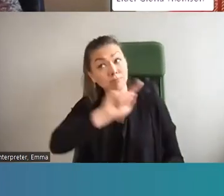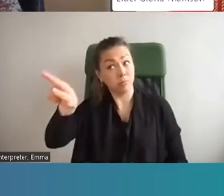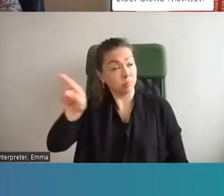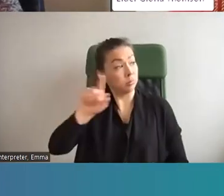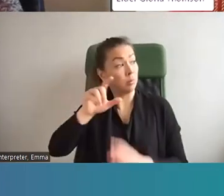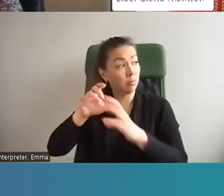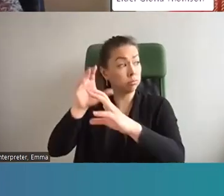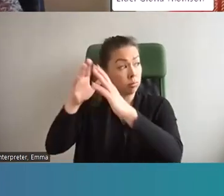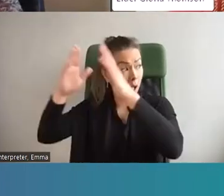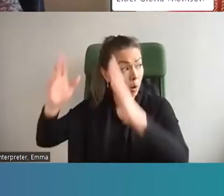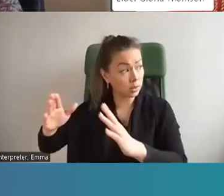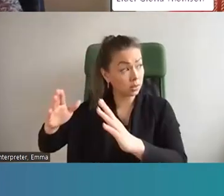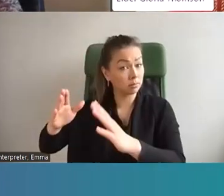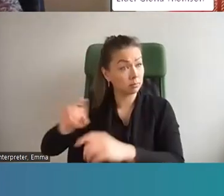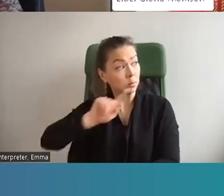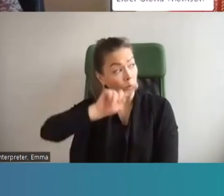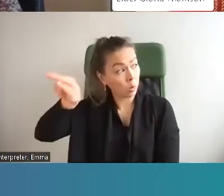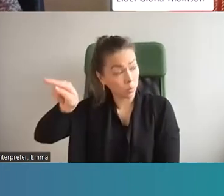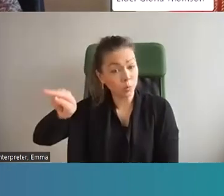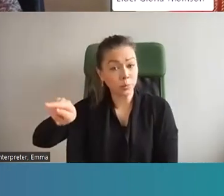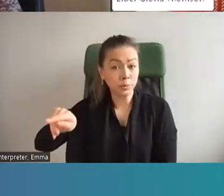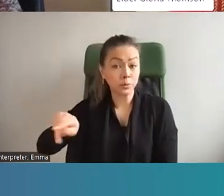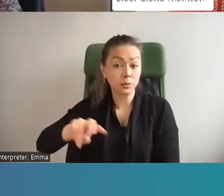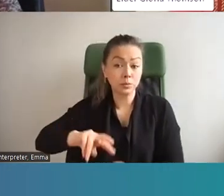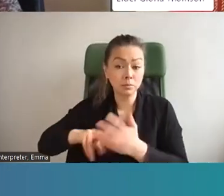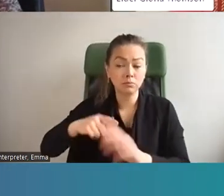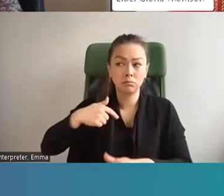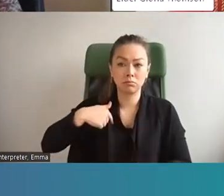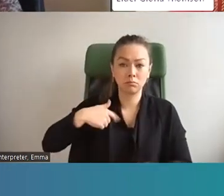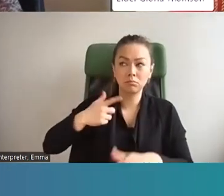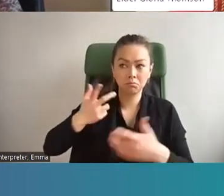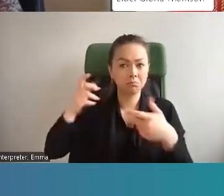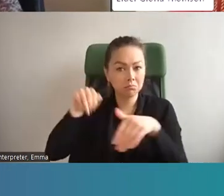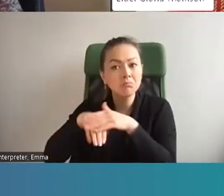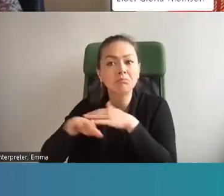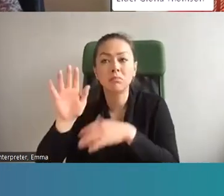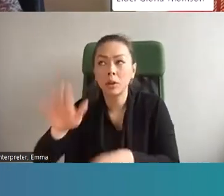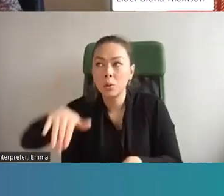me. So I grew up in that kind of environment, and